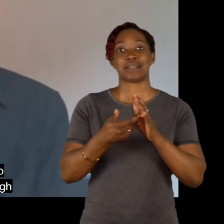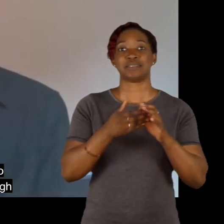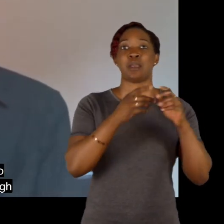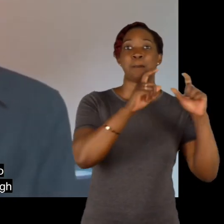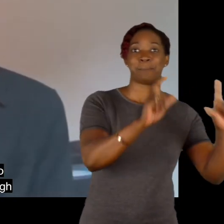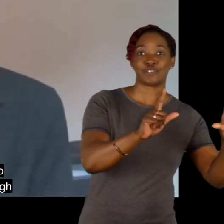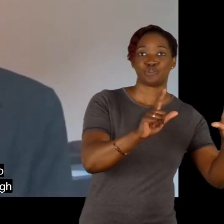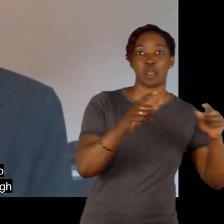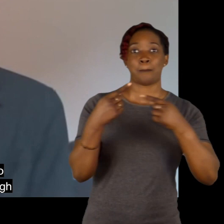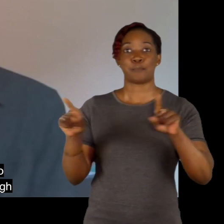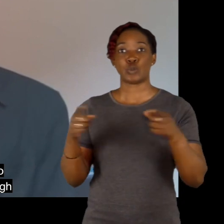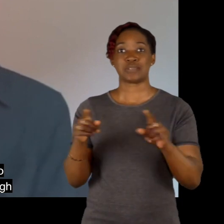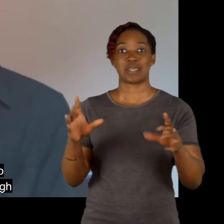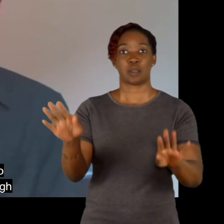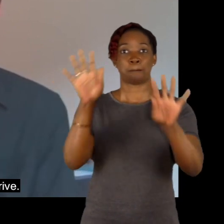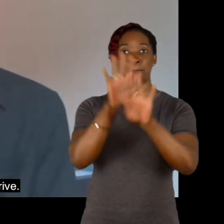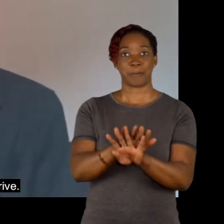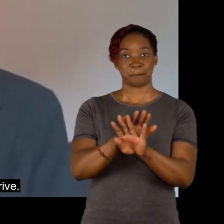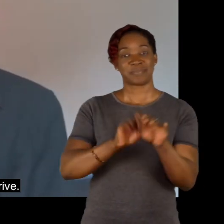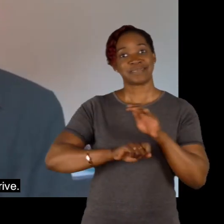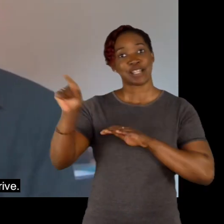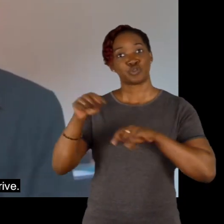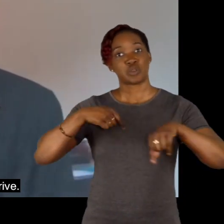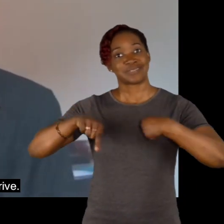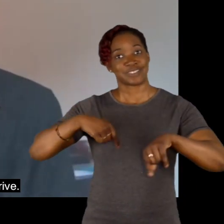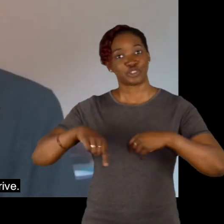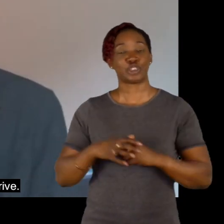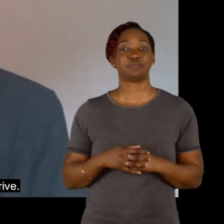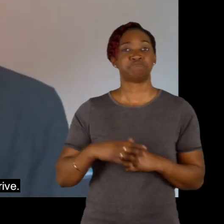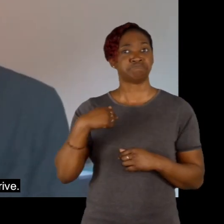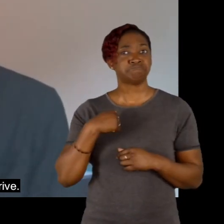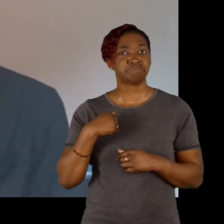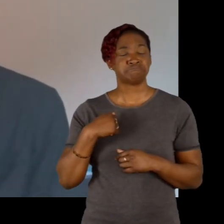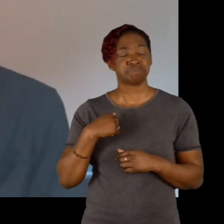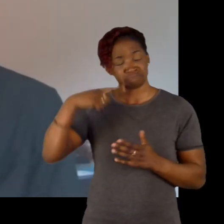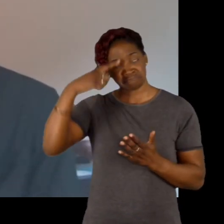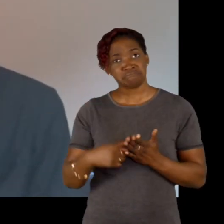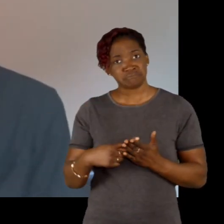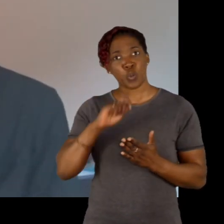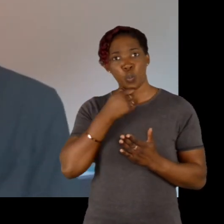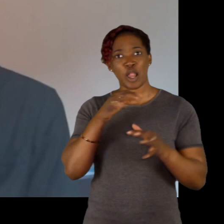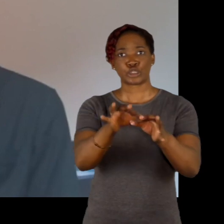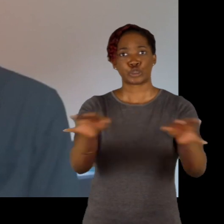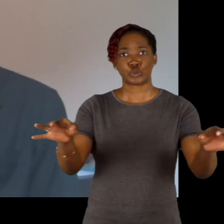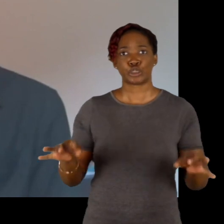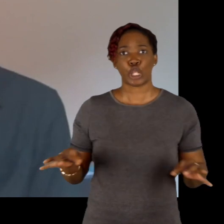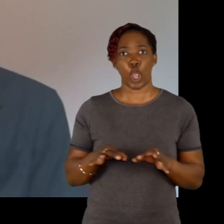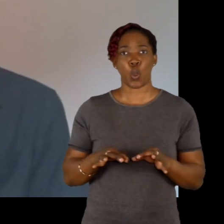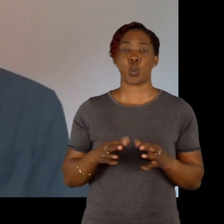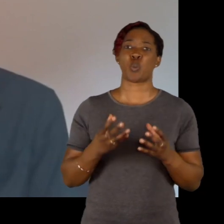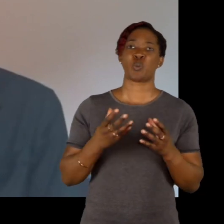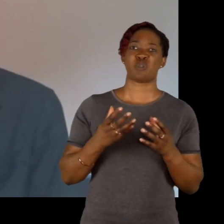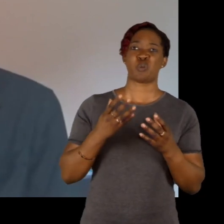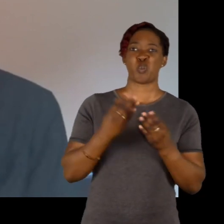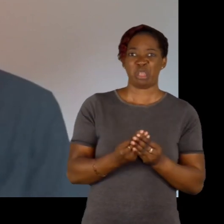adding music to picture and send drafts through to the director when queries arrive. And if I am going to do